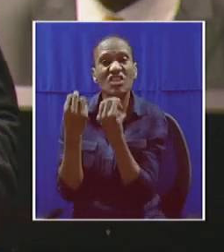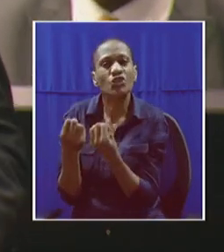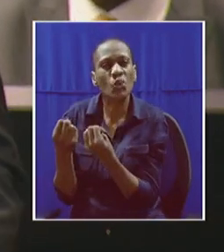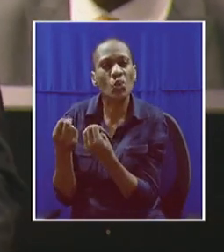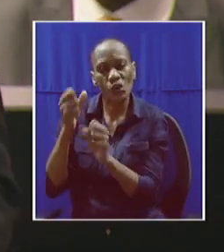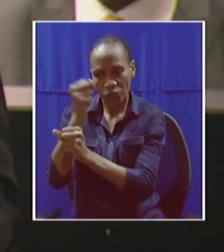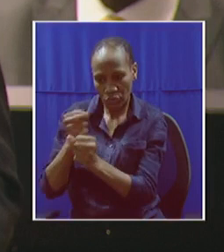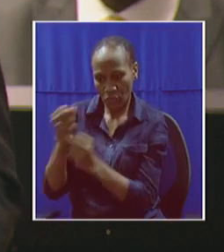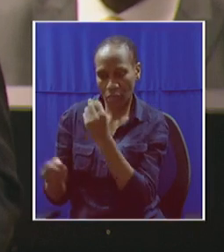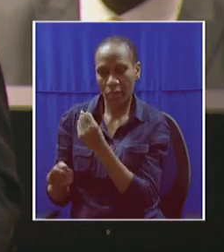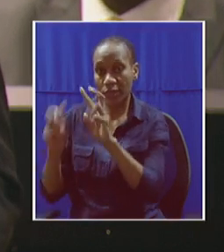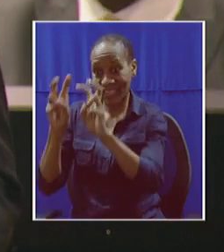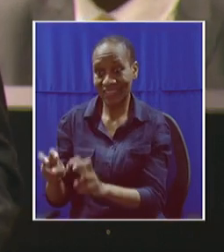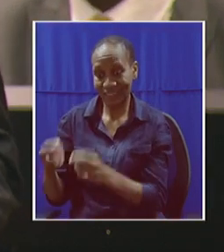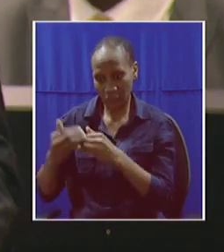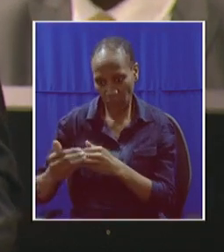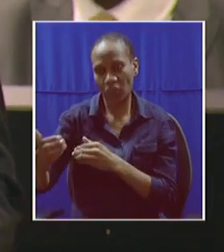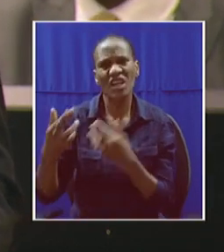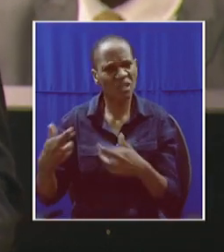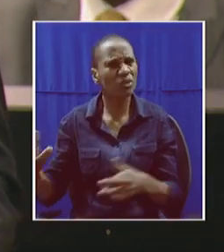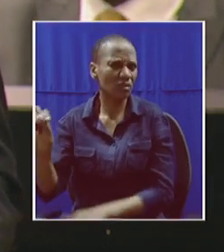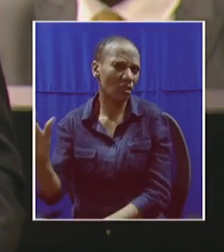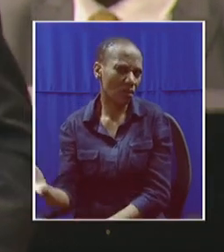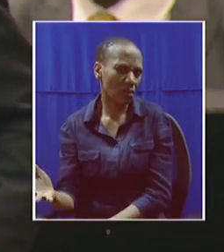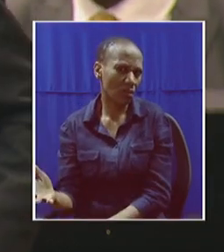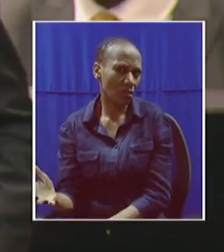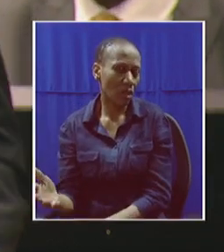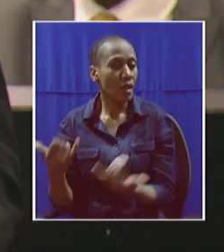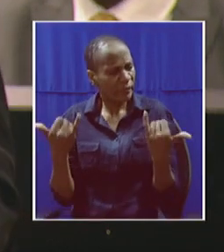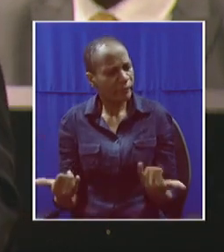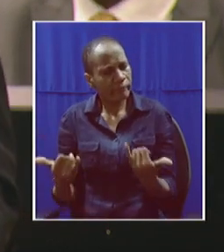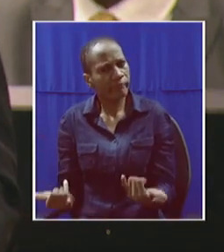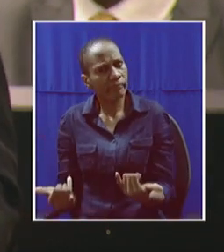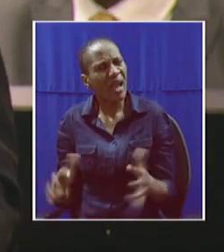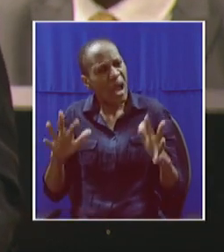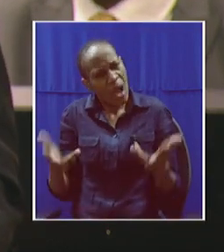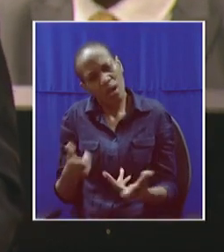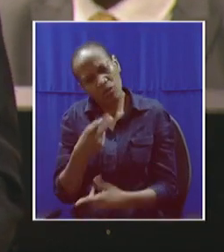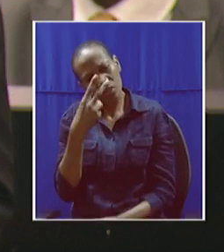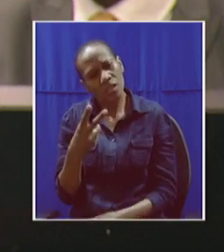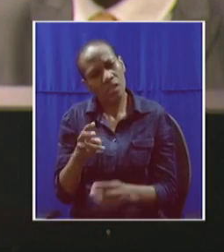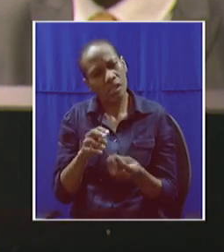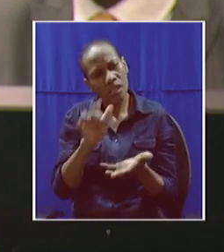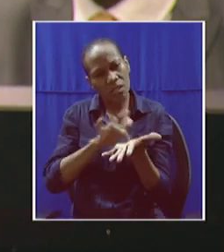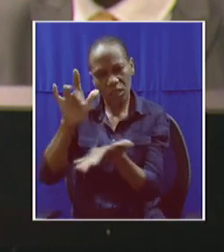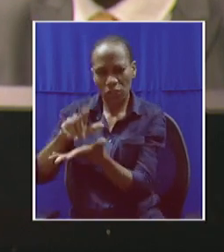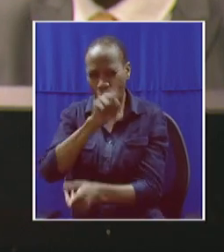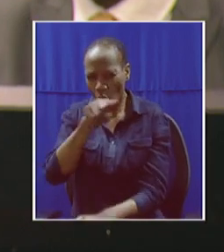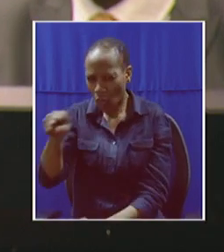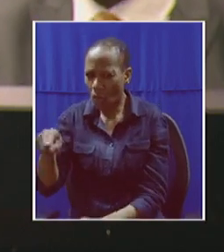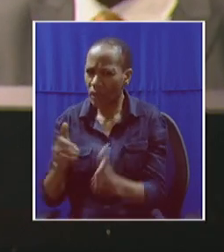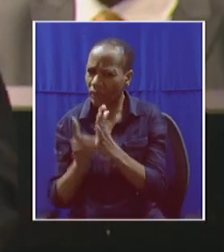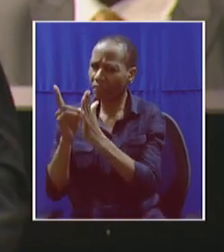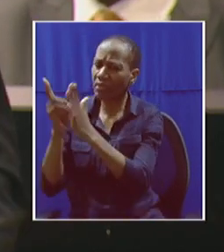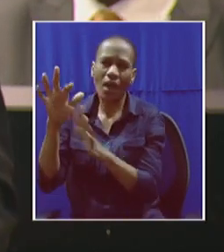energy resources now especially post 2030 how do you then see these sectors developing and do you